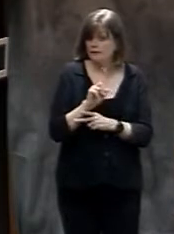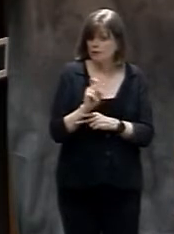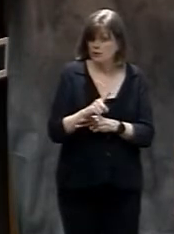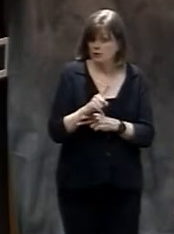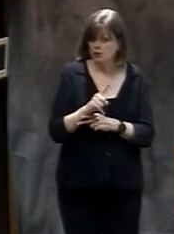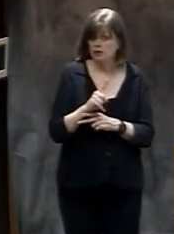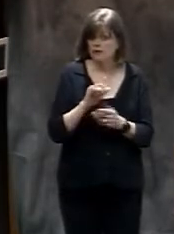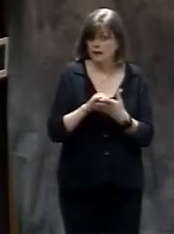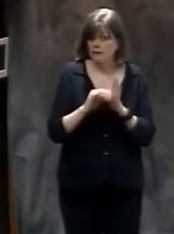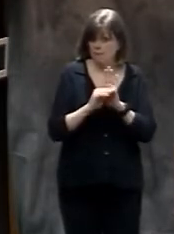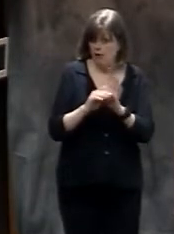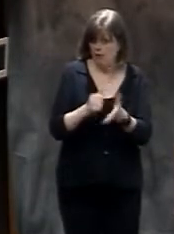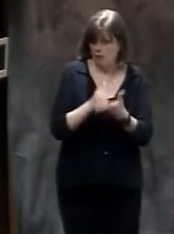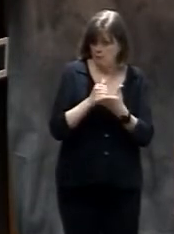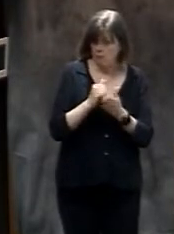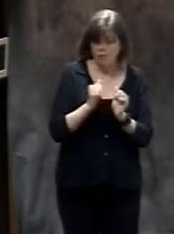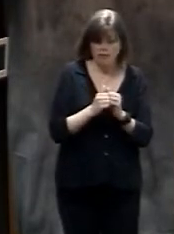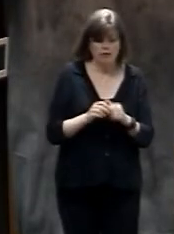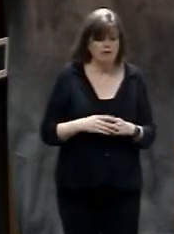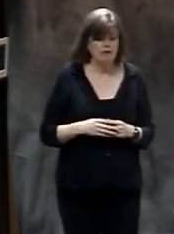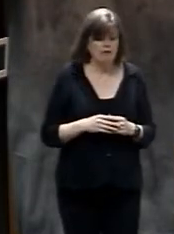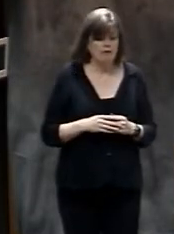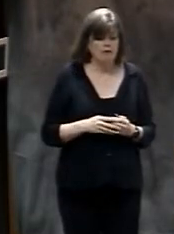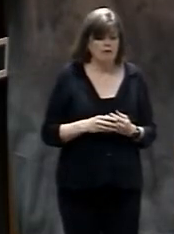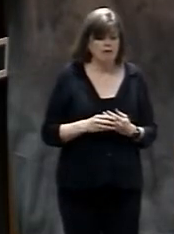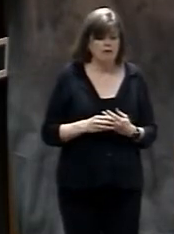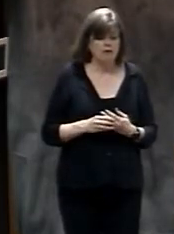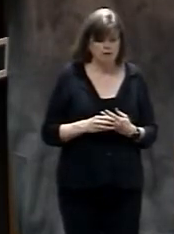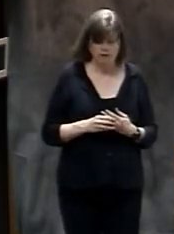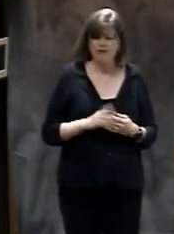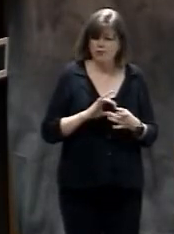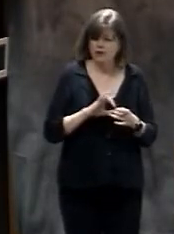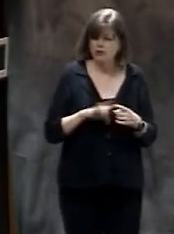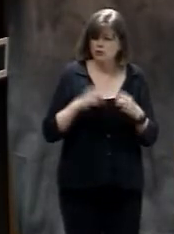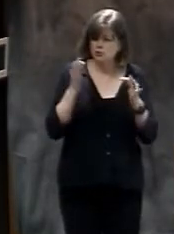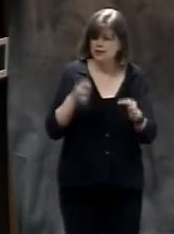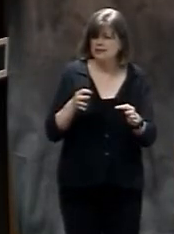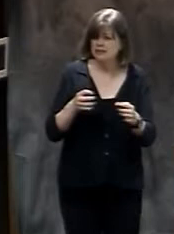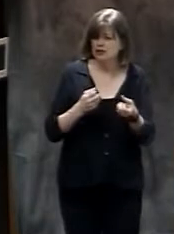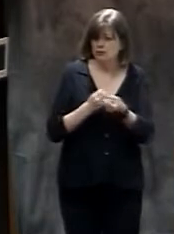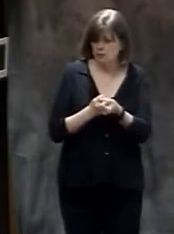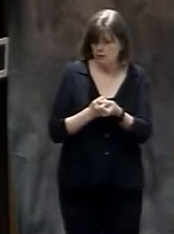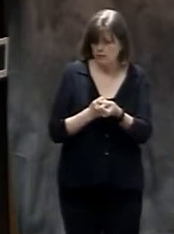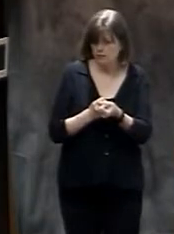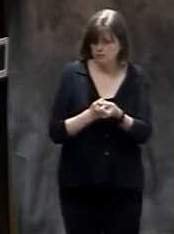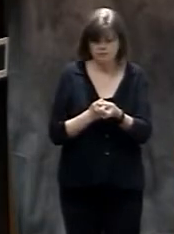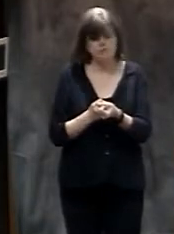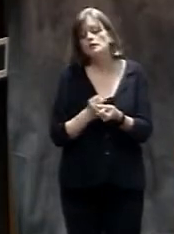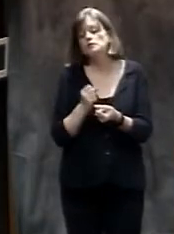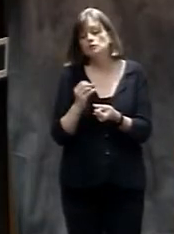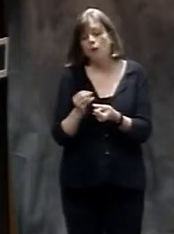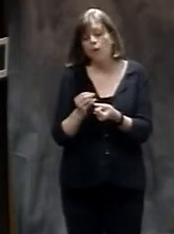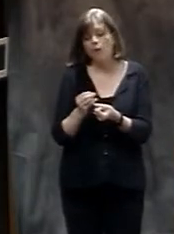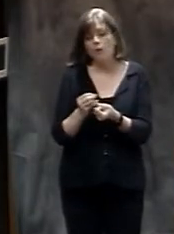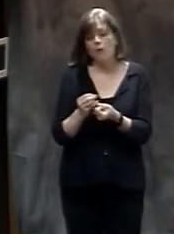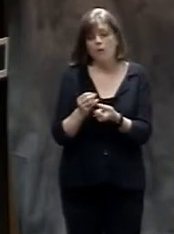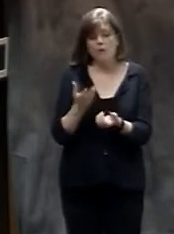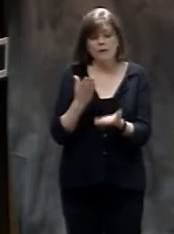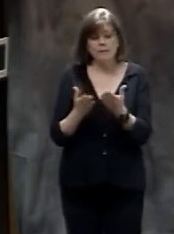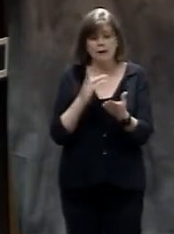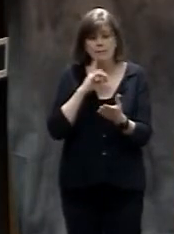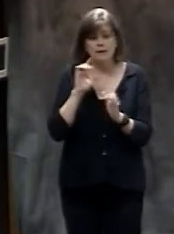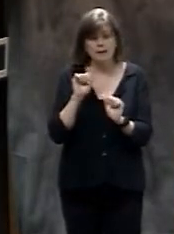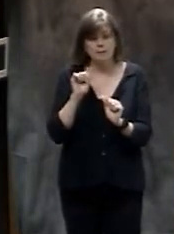models is related to decision support. And so we may be able